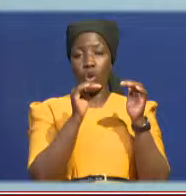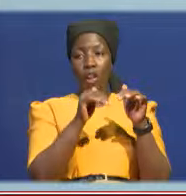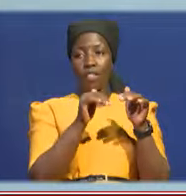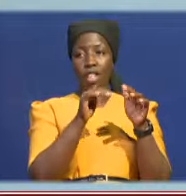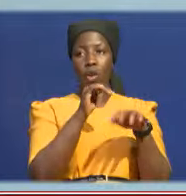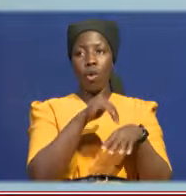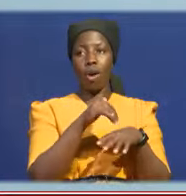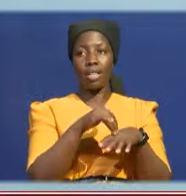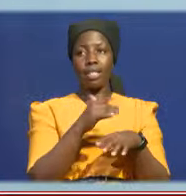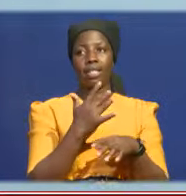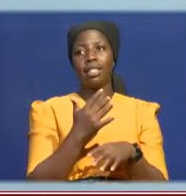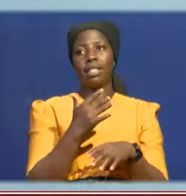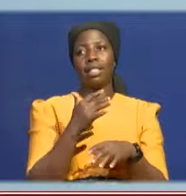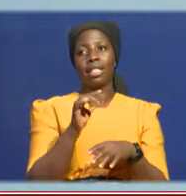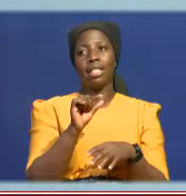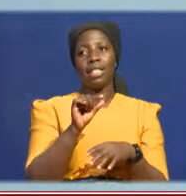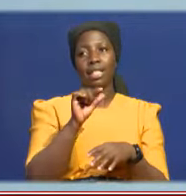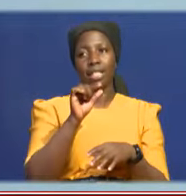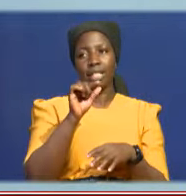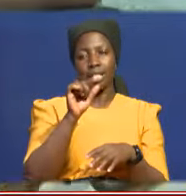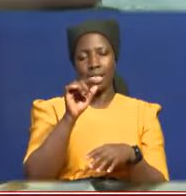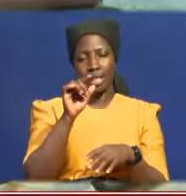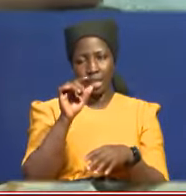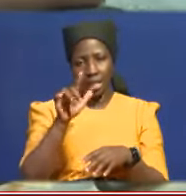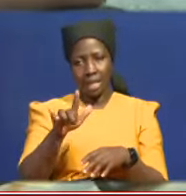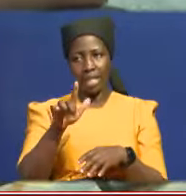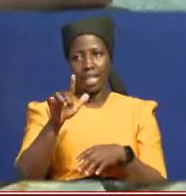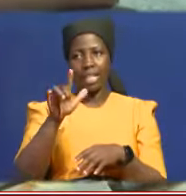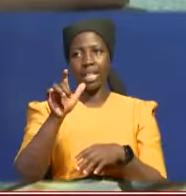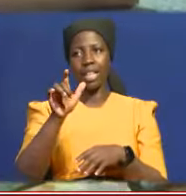the Great Lakes Region through a Memorandum of Understanding